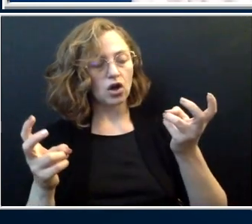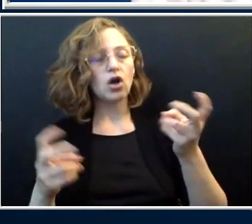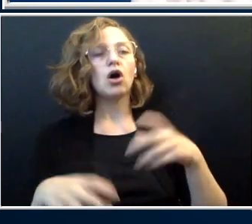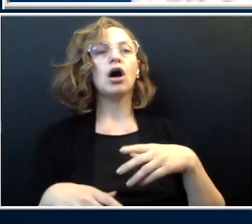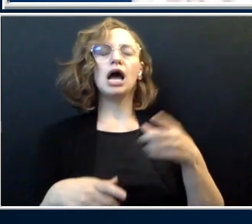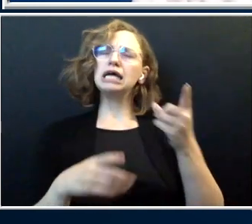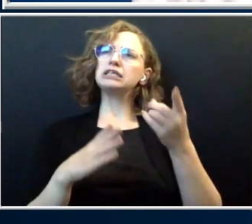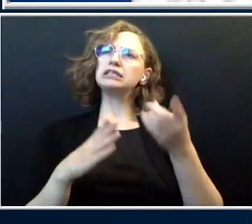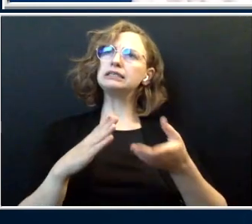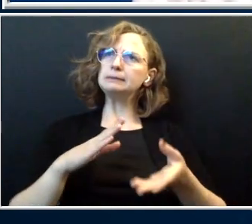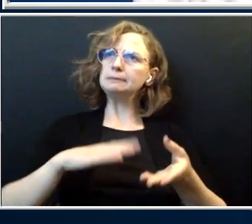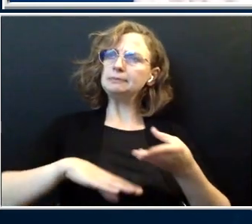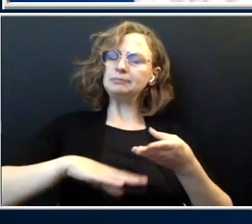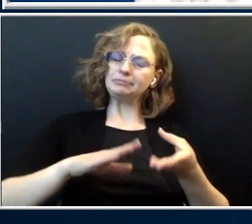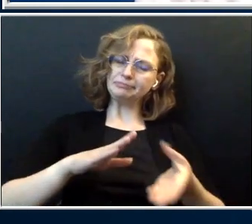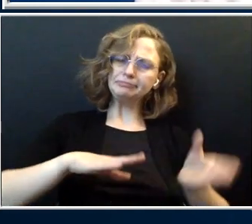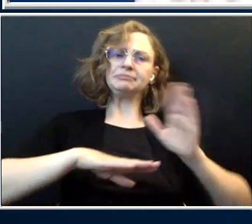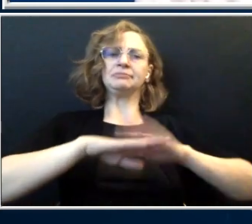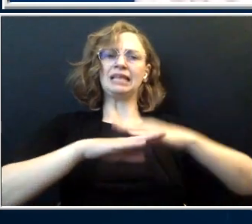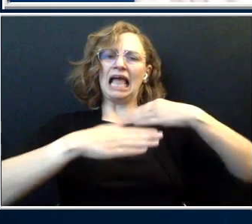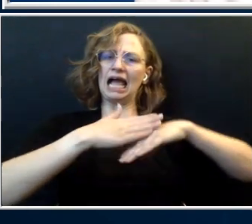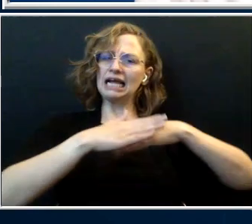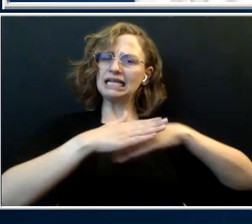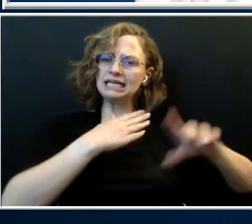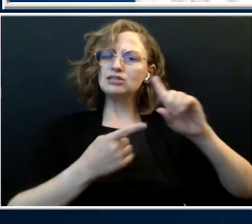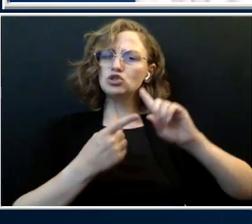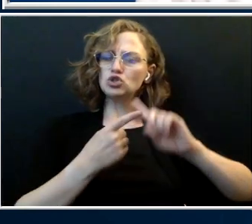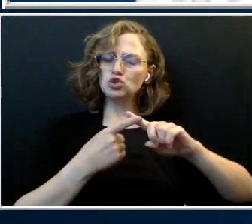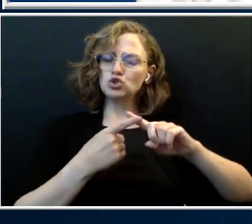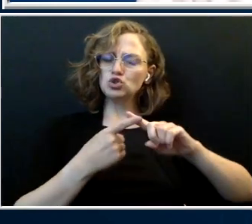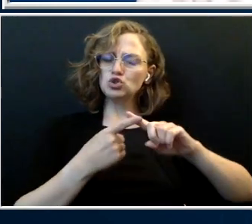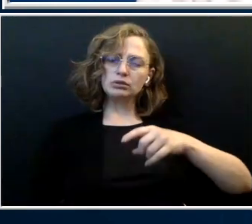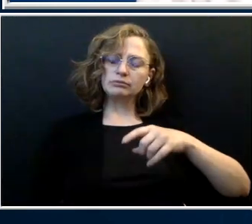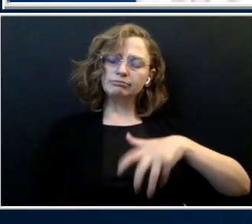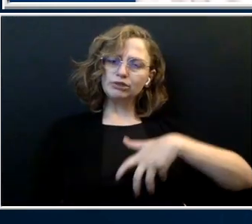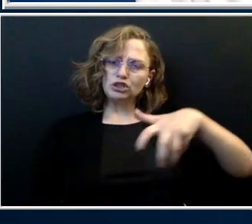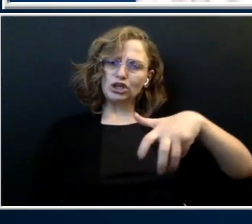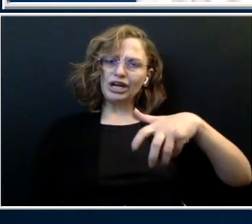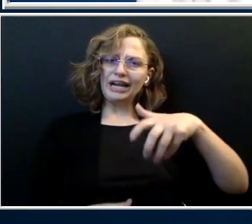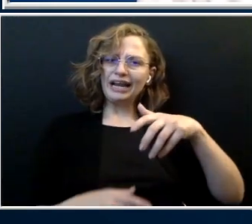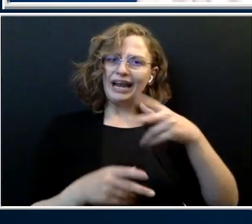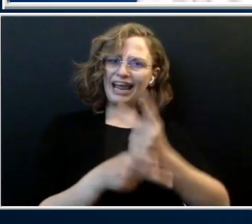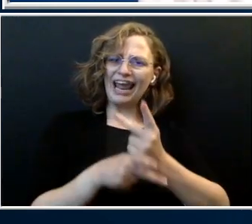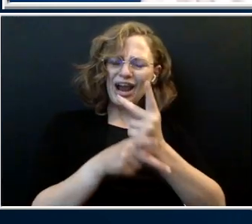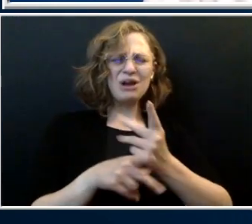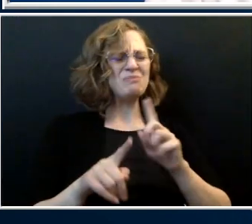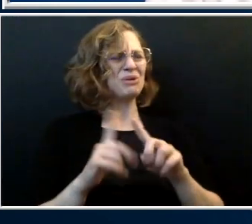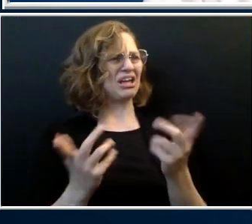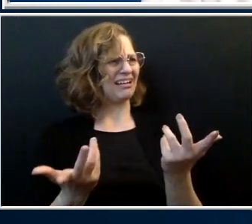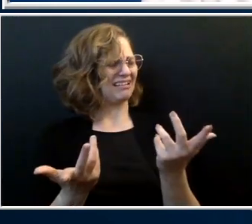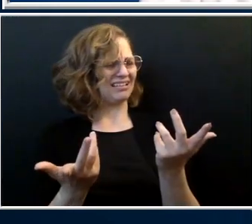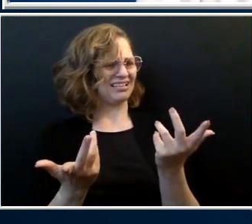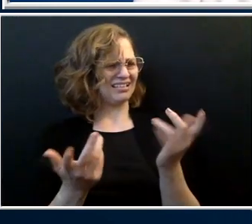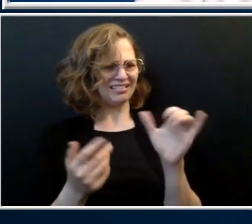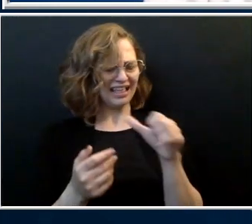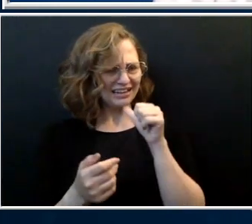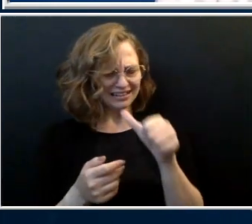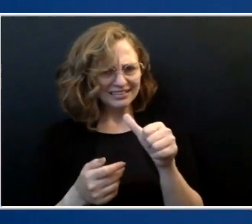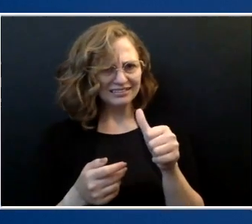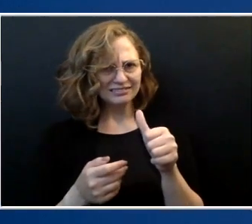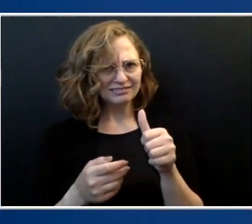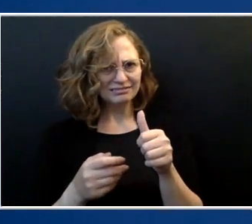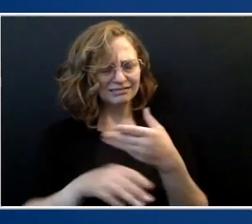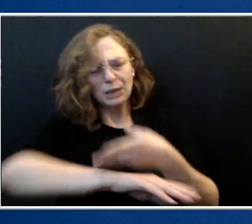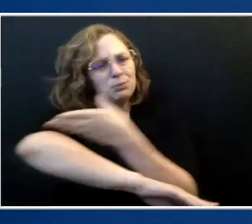access. But do you think allowing C-sections outside hospitals expands access somehow? How does that's not even true. No, absolutely not.